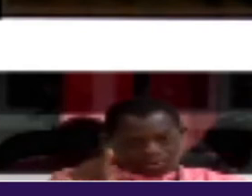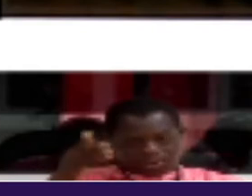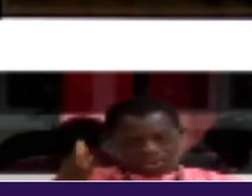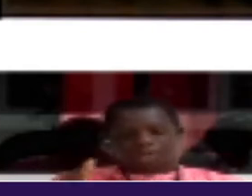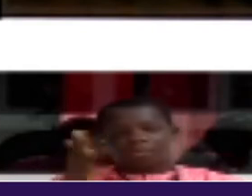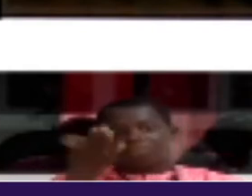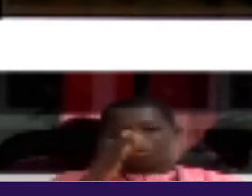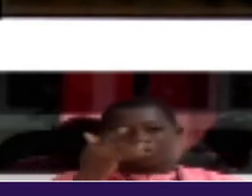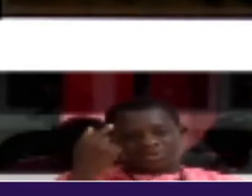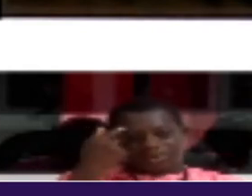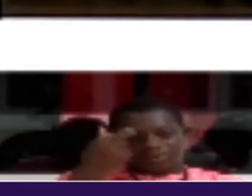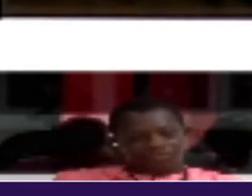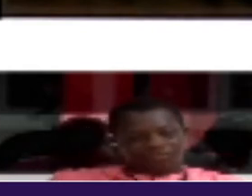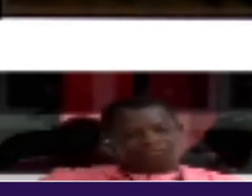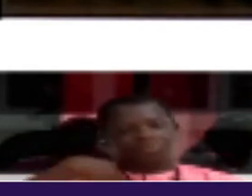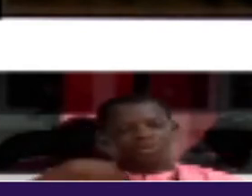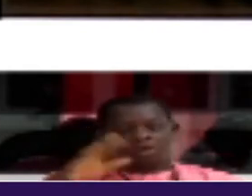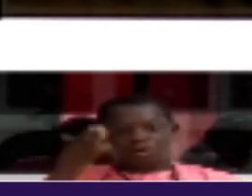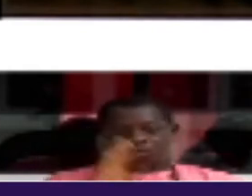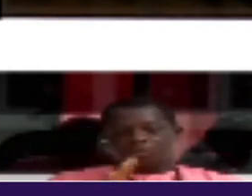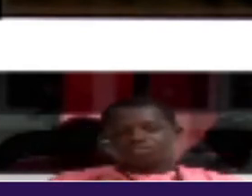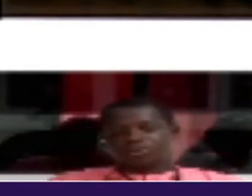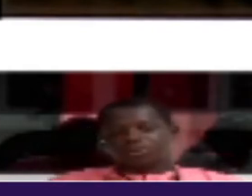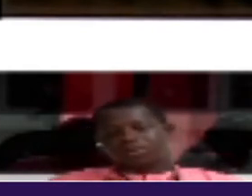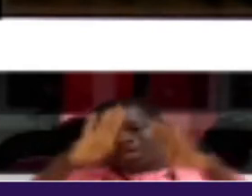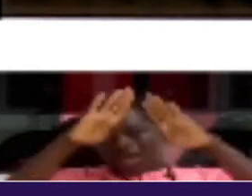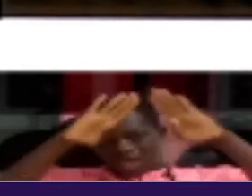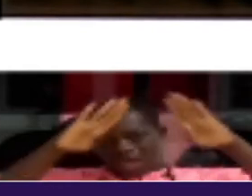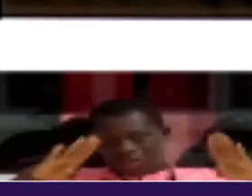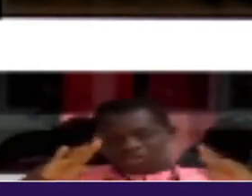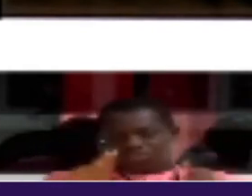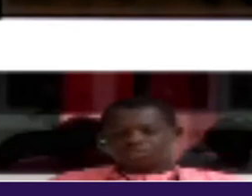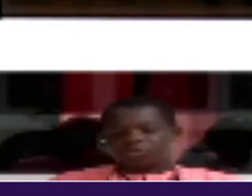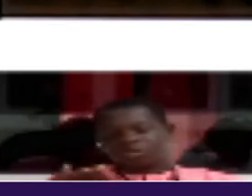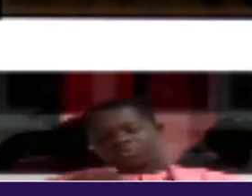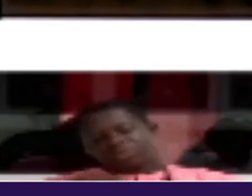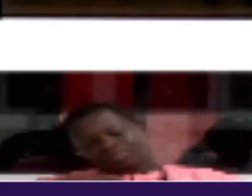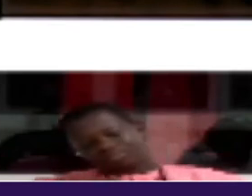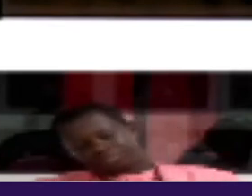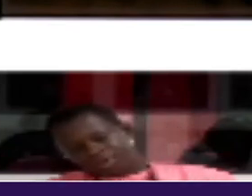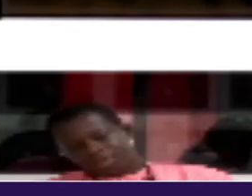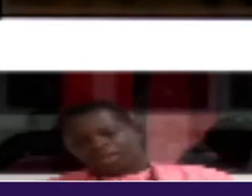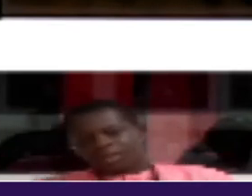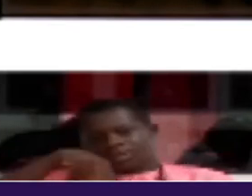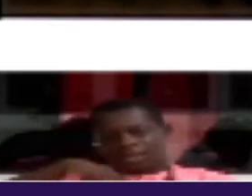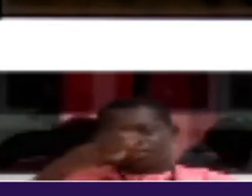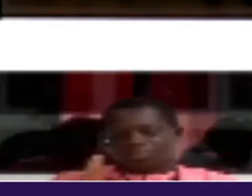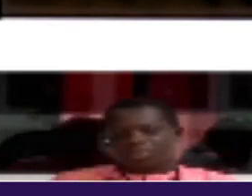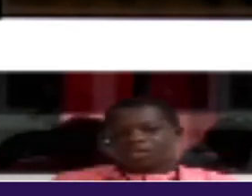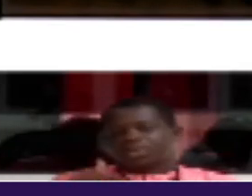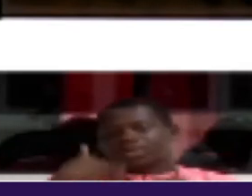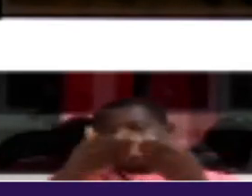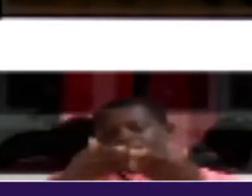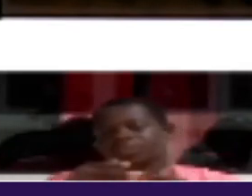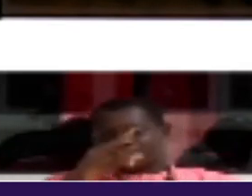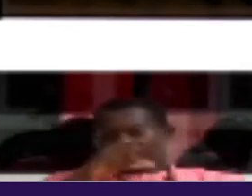So maybe he might feel that from the sentry box, maybe the fatigue of the standing and other stuff, he might give me a time to go and prepare.